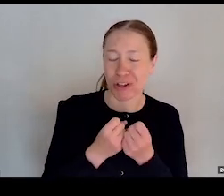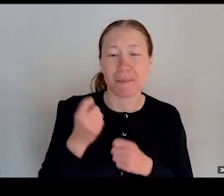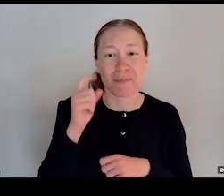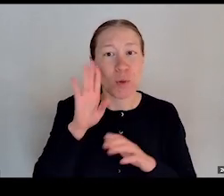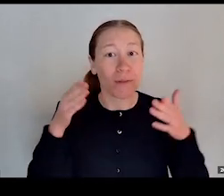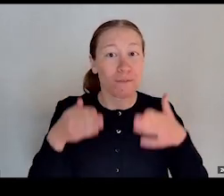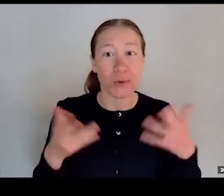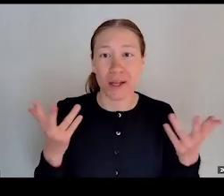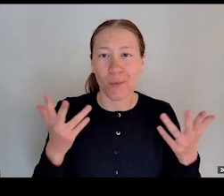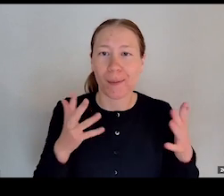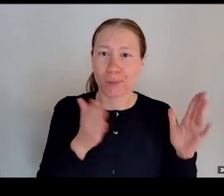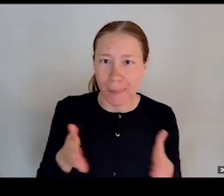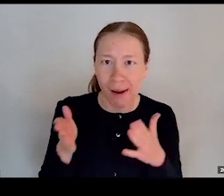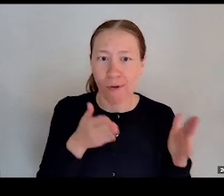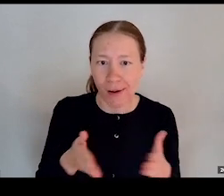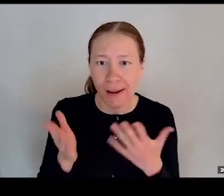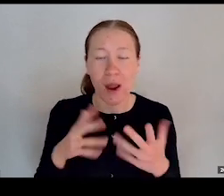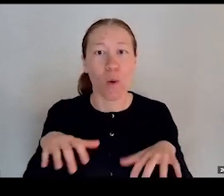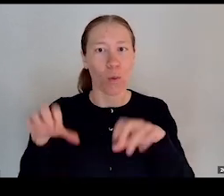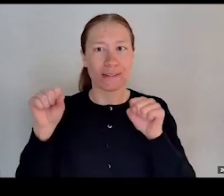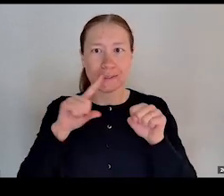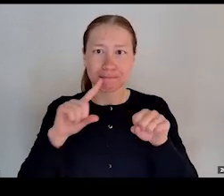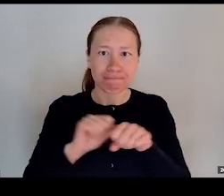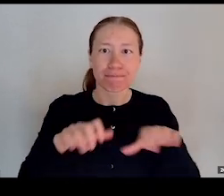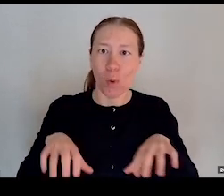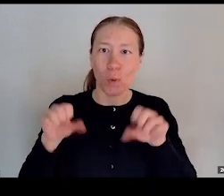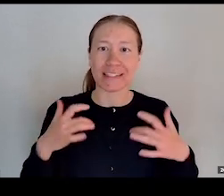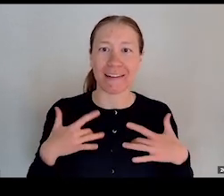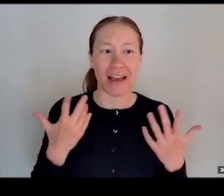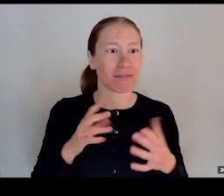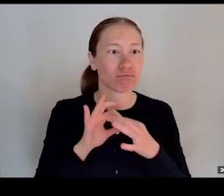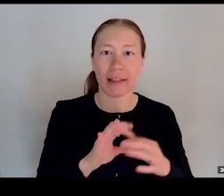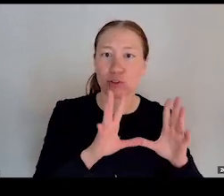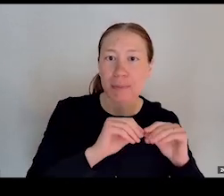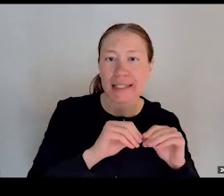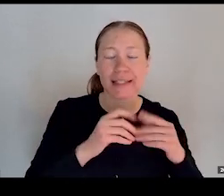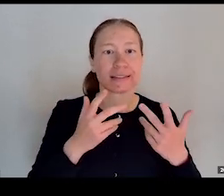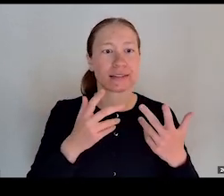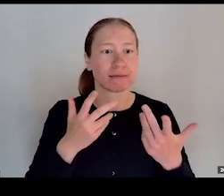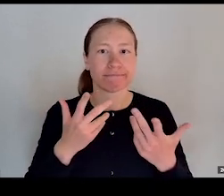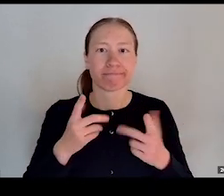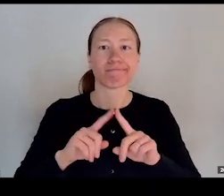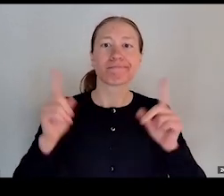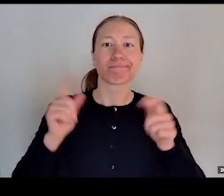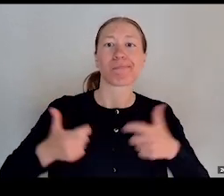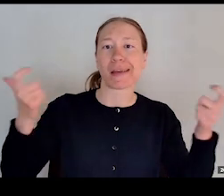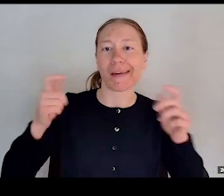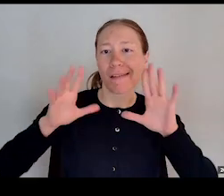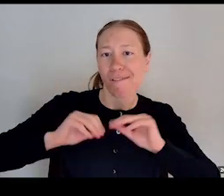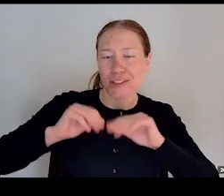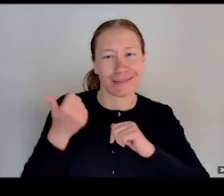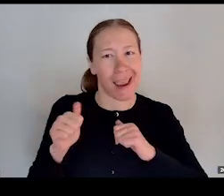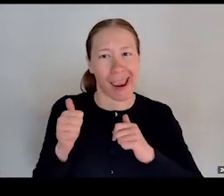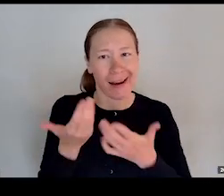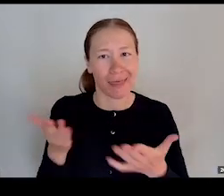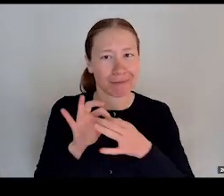on preparing and hosting an event. This could also relate to meetings, conferences, or anything that may apply. My